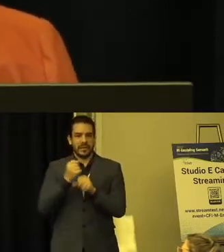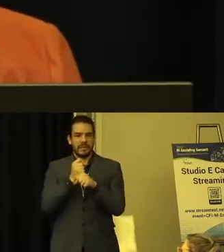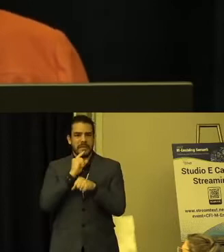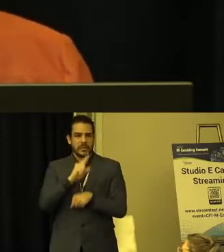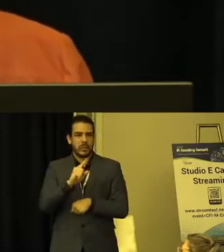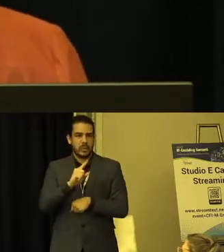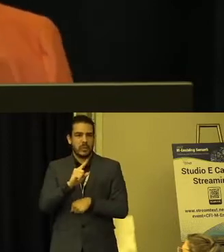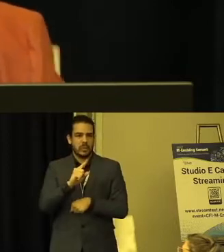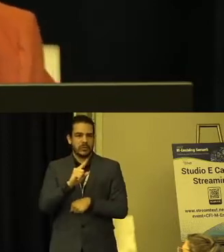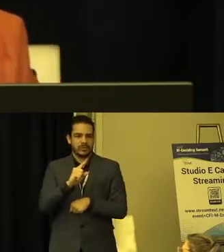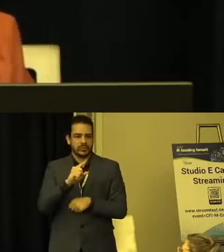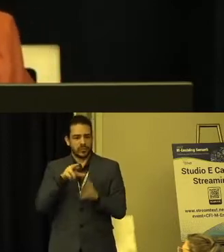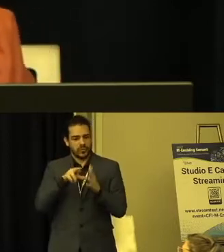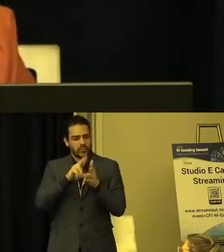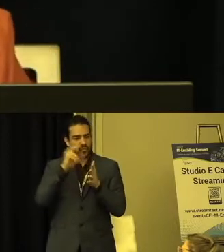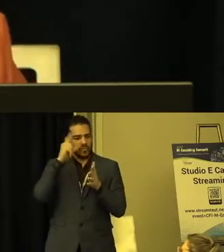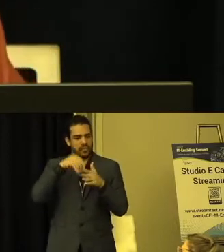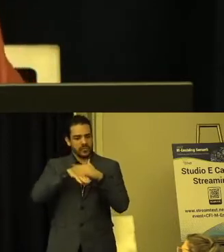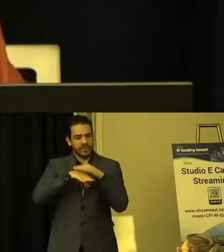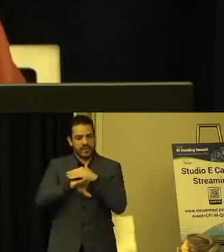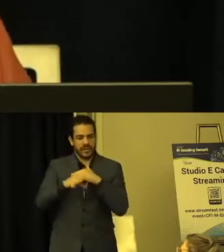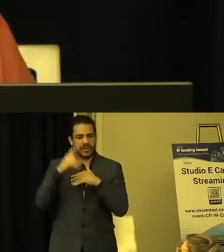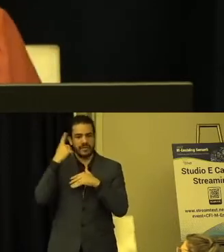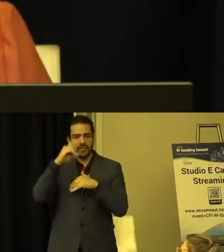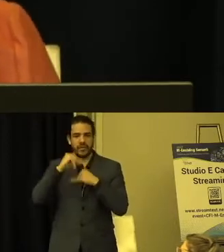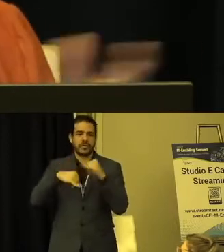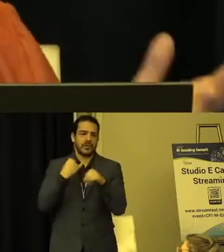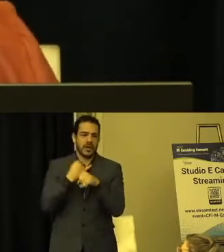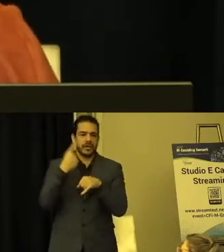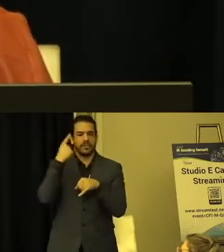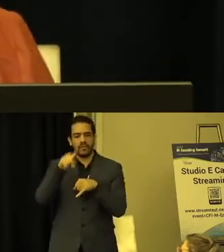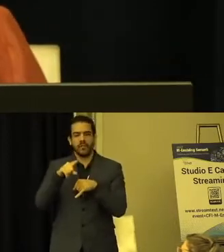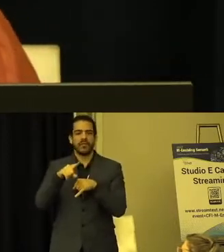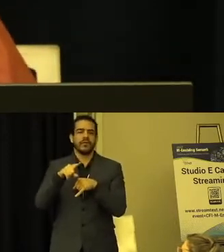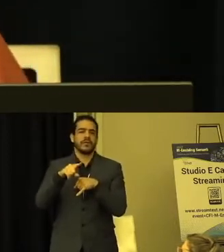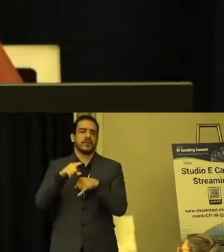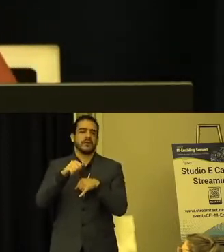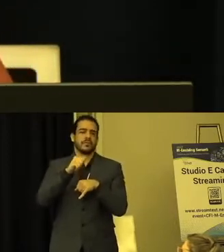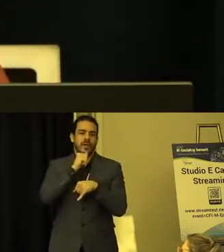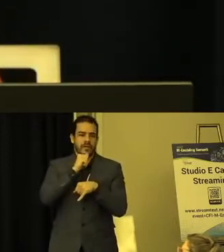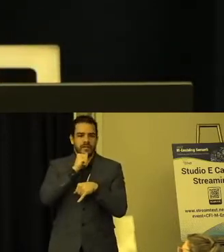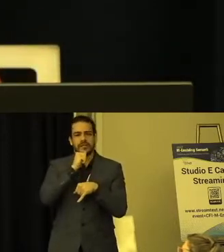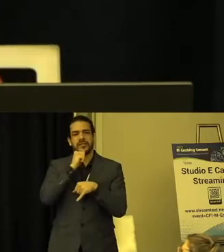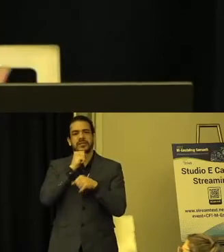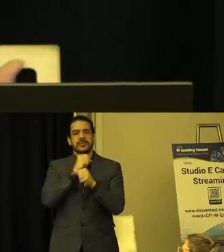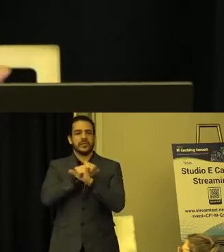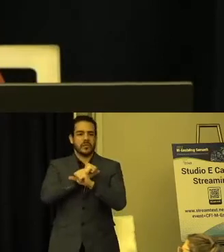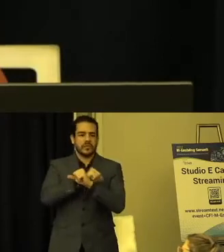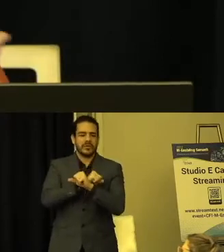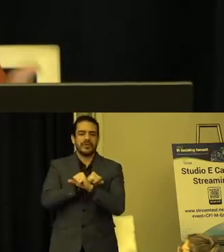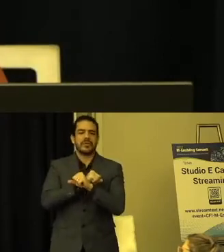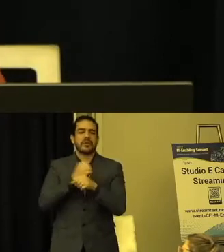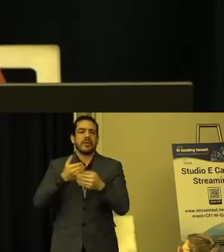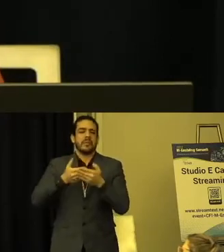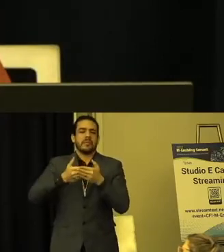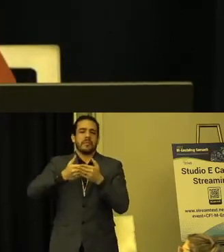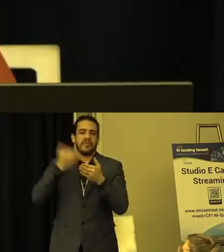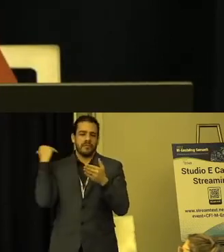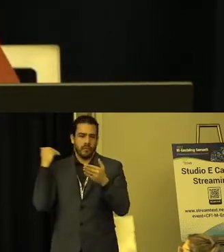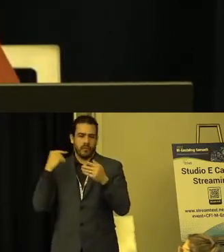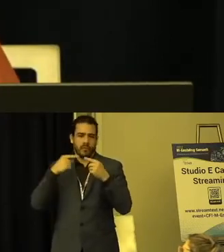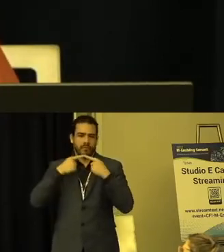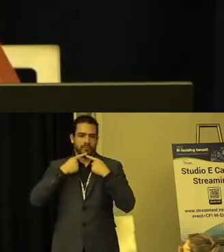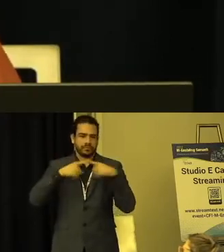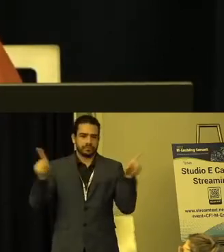as internationalization and privacy and security and so forth before it can go out to the world. Those kinds of